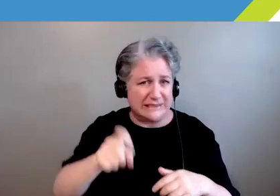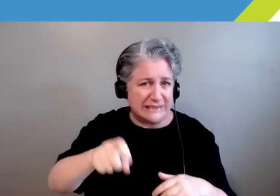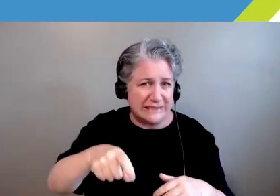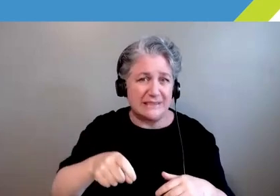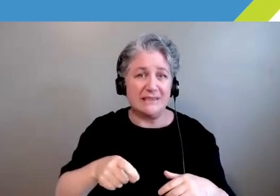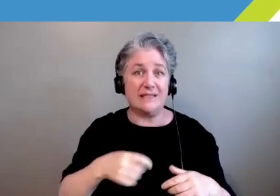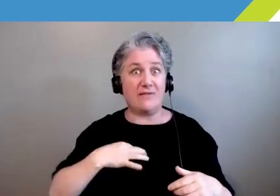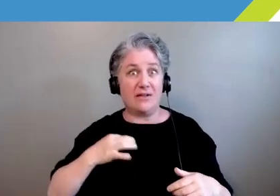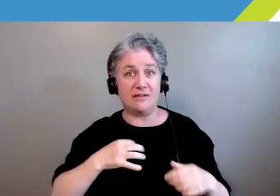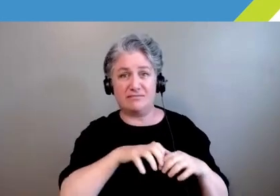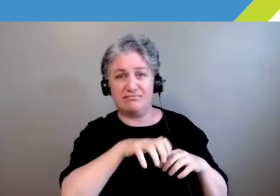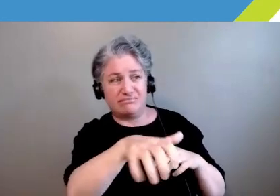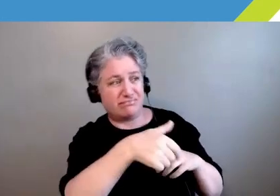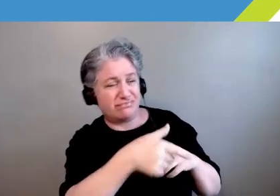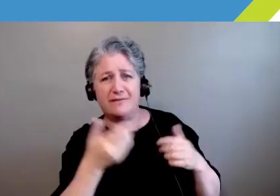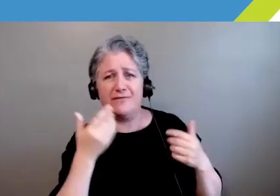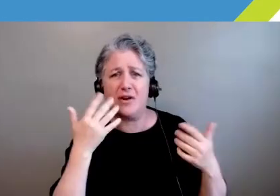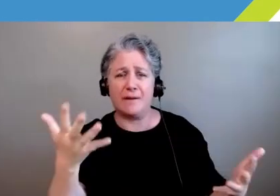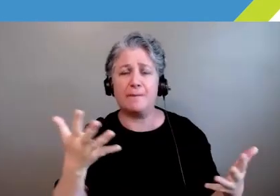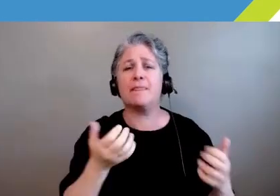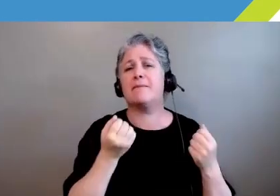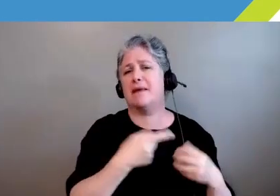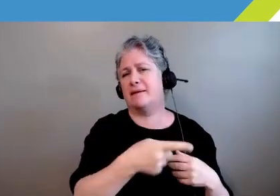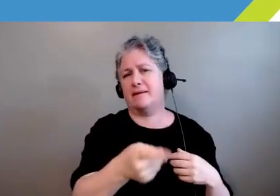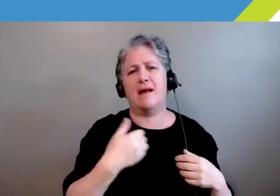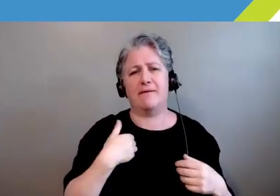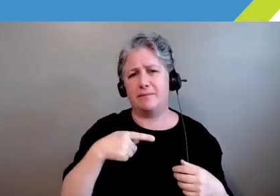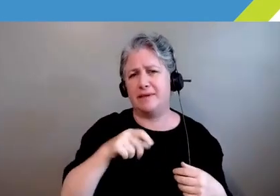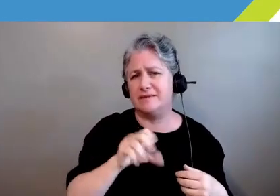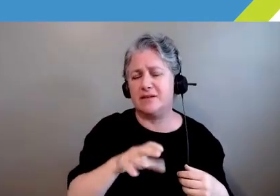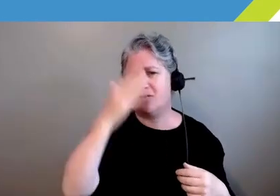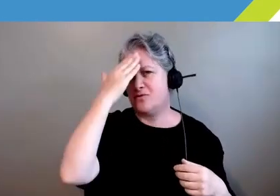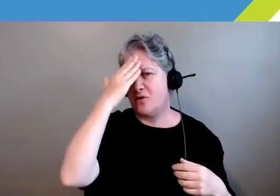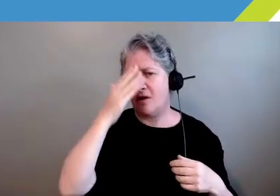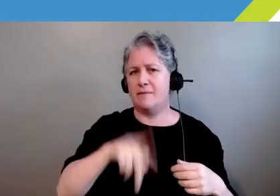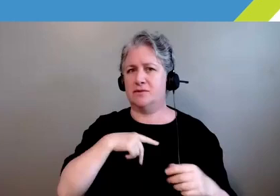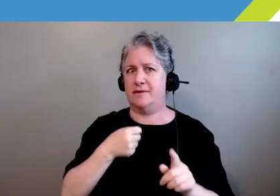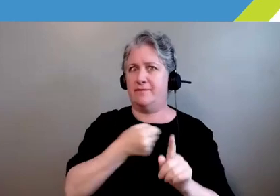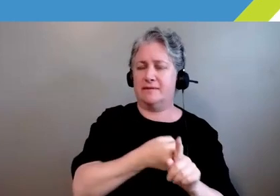volunteers include many who, as I said, are personally affected by PSC, so don't hesitate to ask for support.